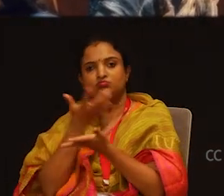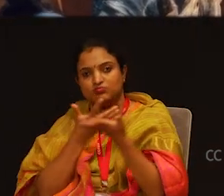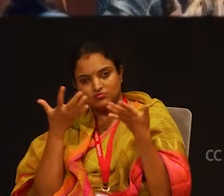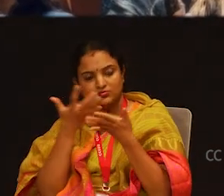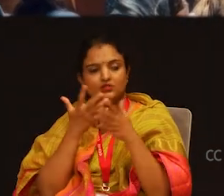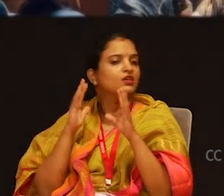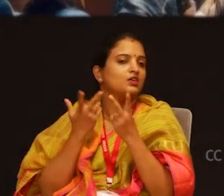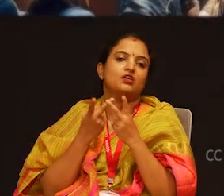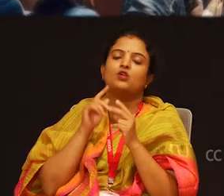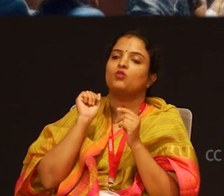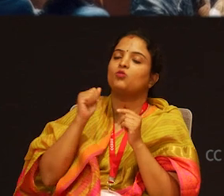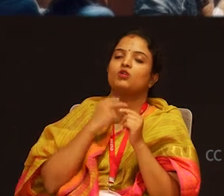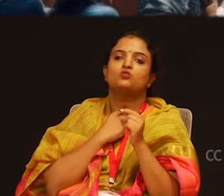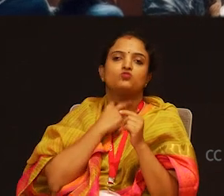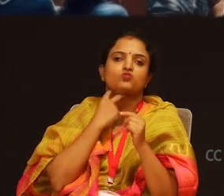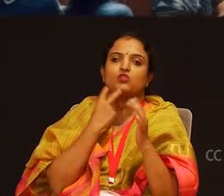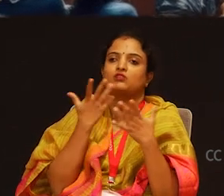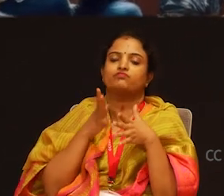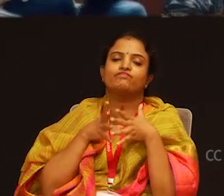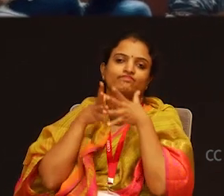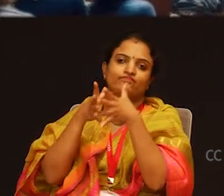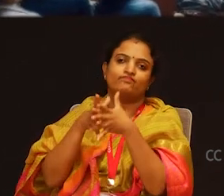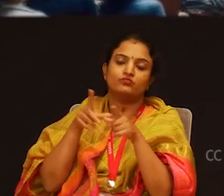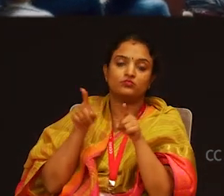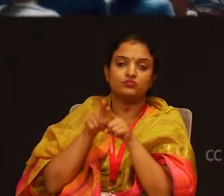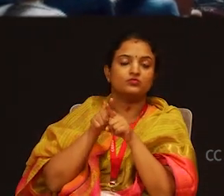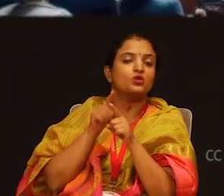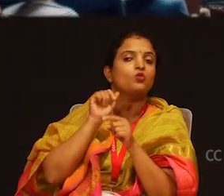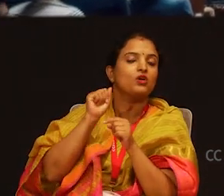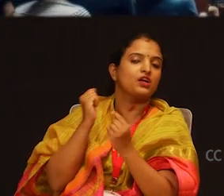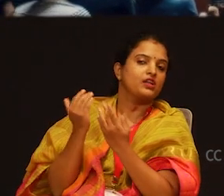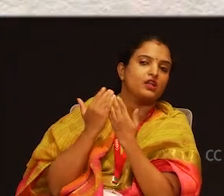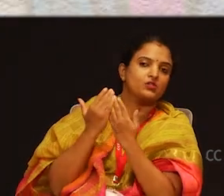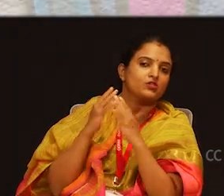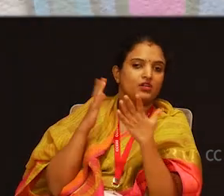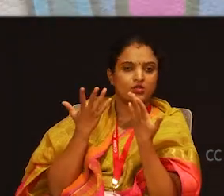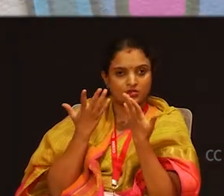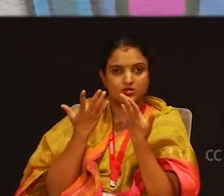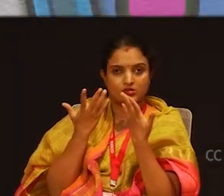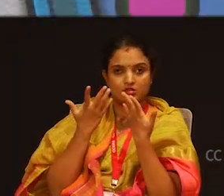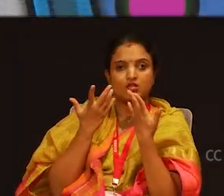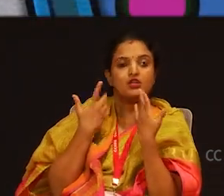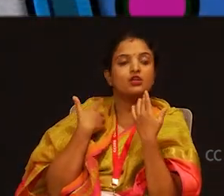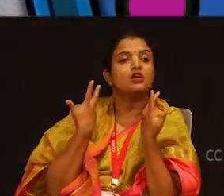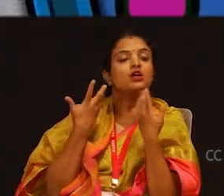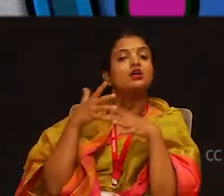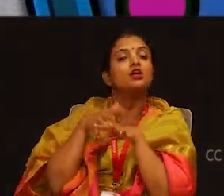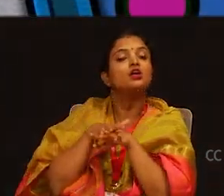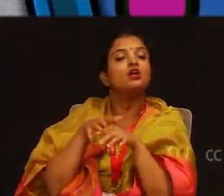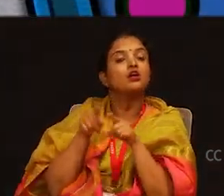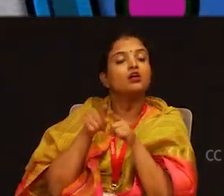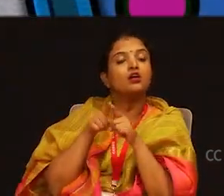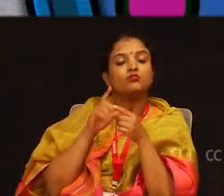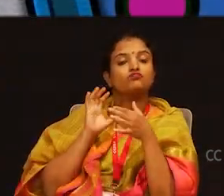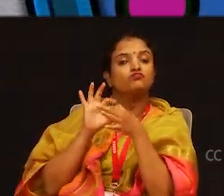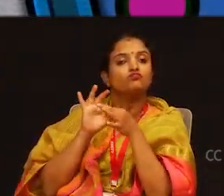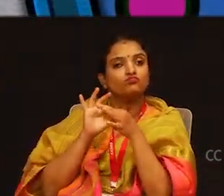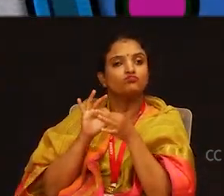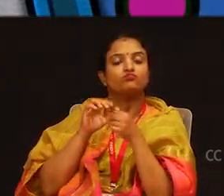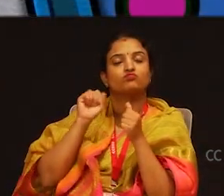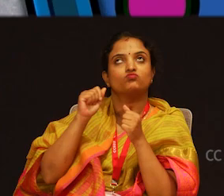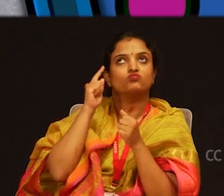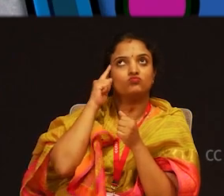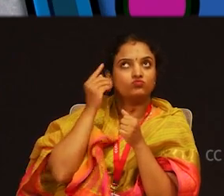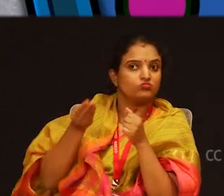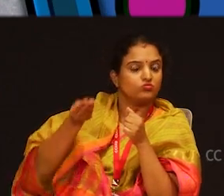the leading voices in cognitive education. Engage in enriching sessions